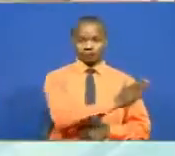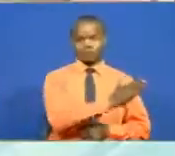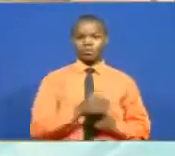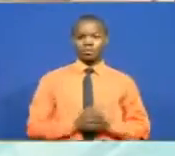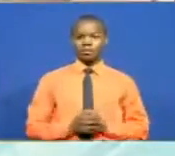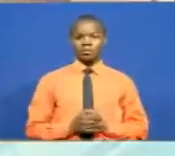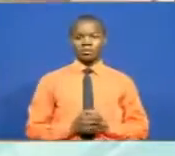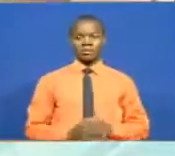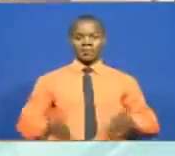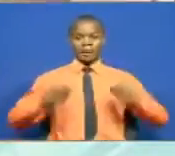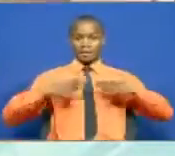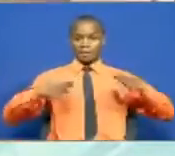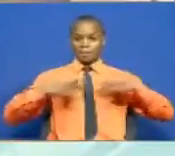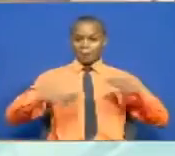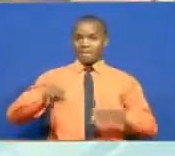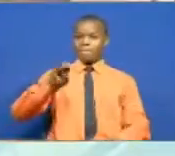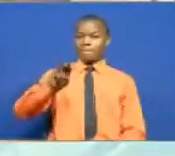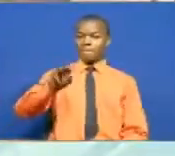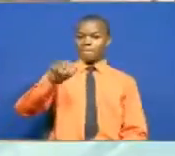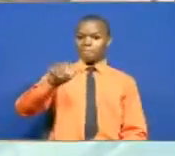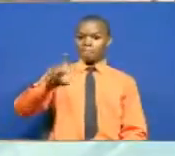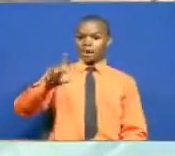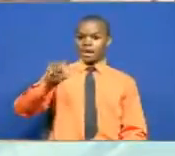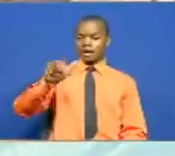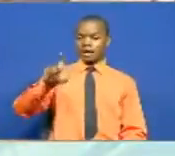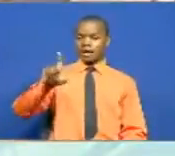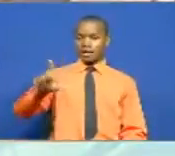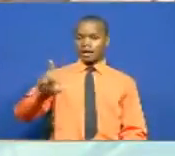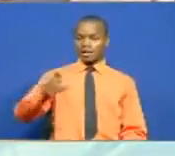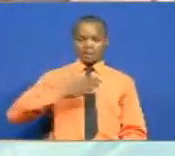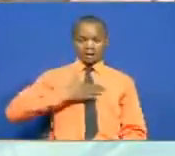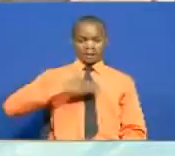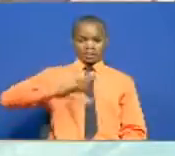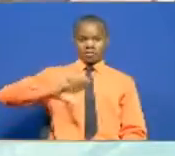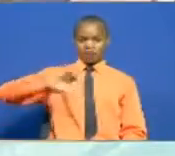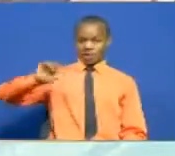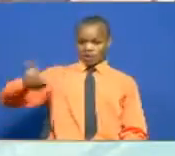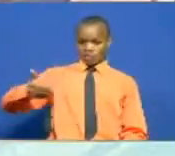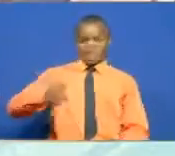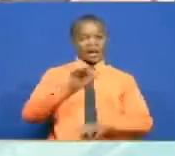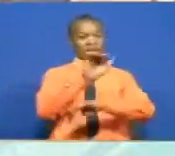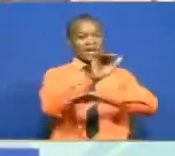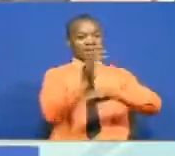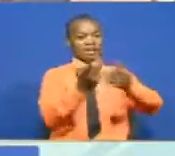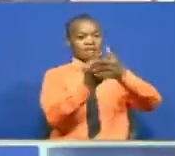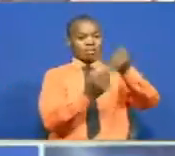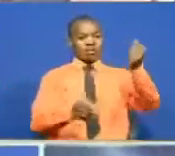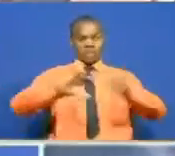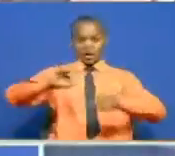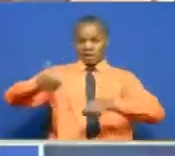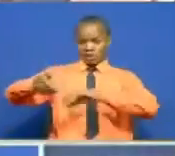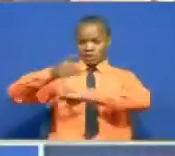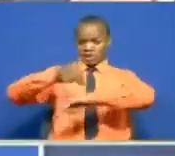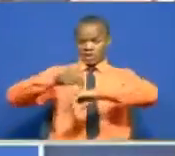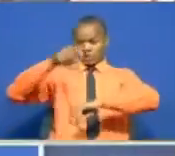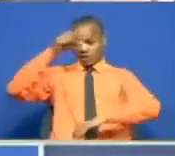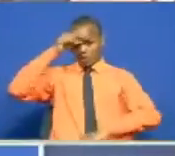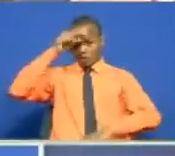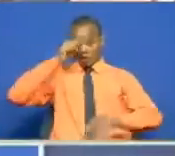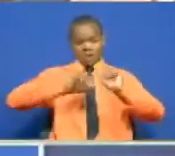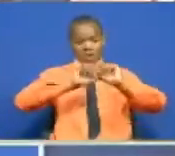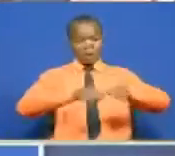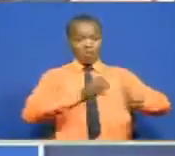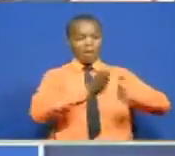Residents in Maral Town in Samburu County are appealing to both levels of government to fix the sewerage plant in the